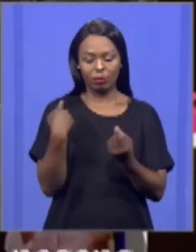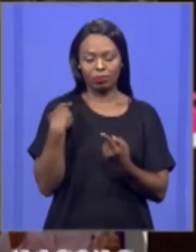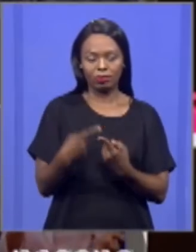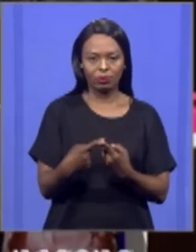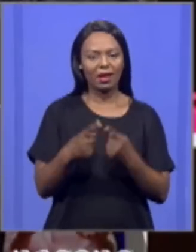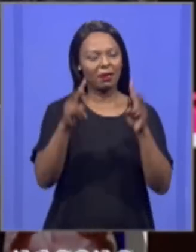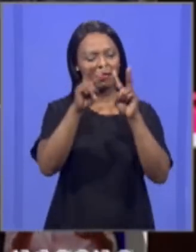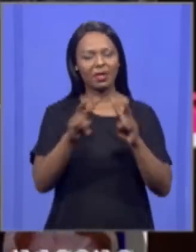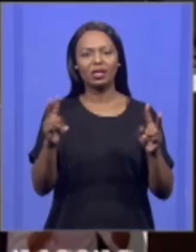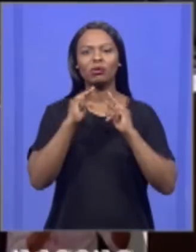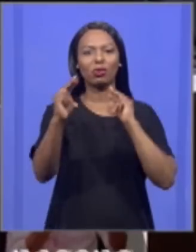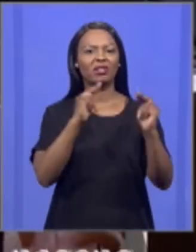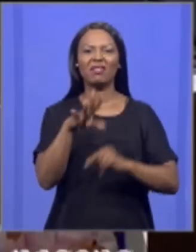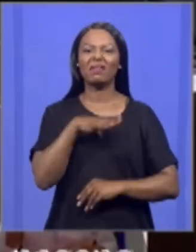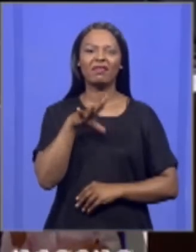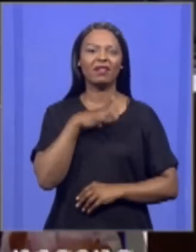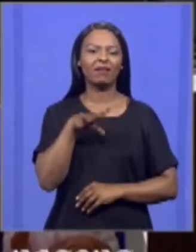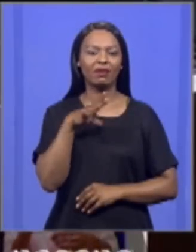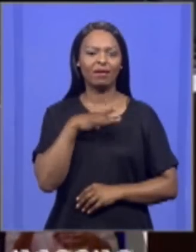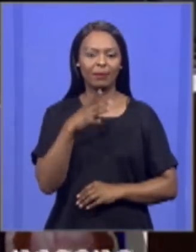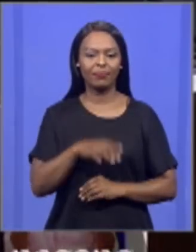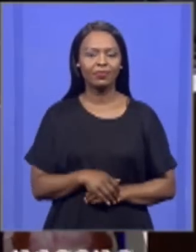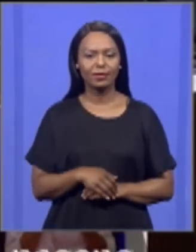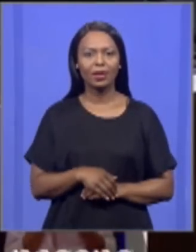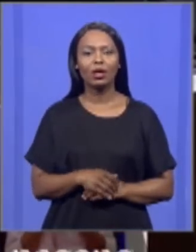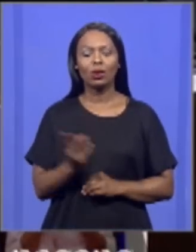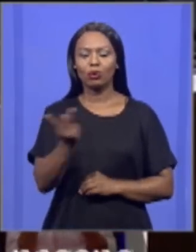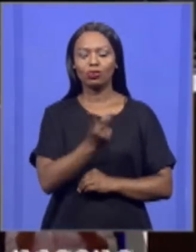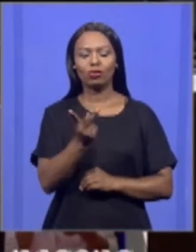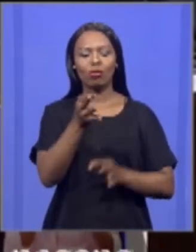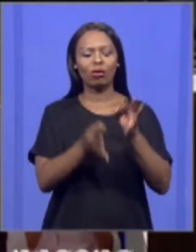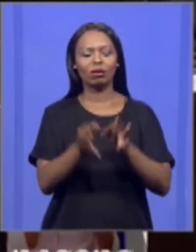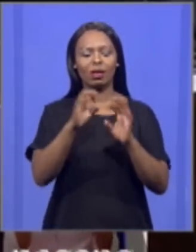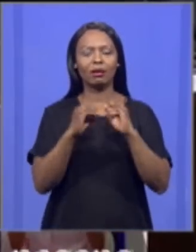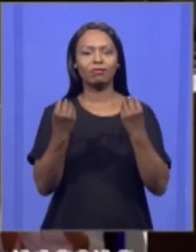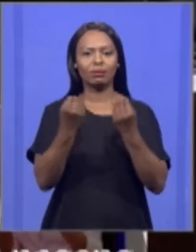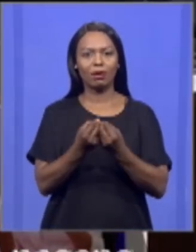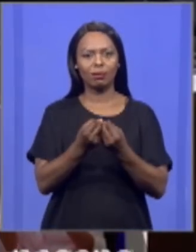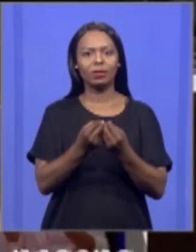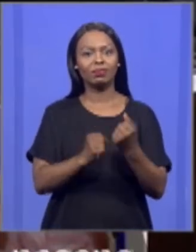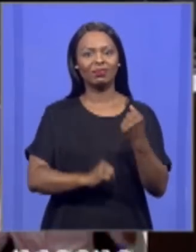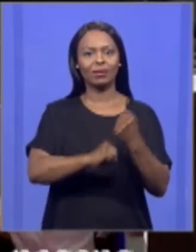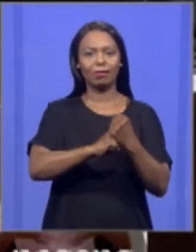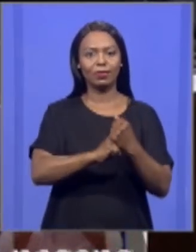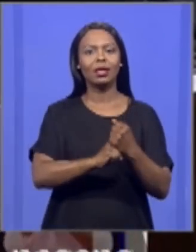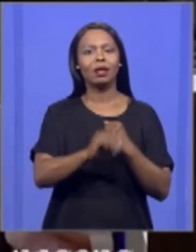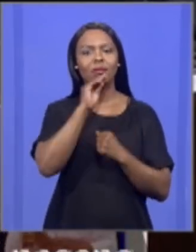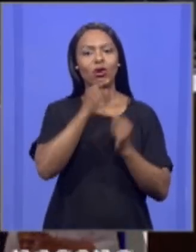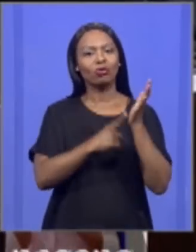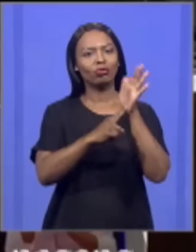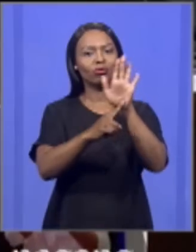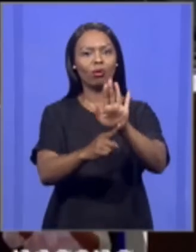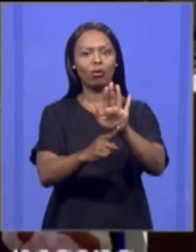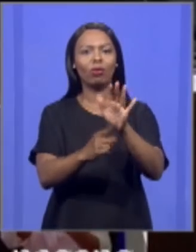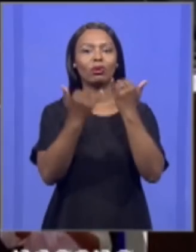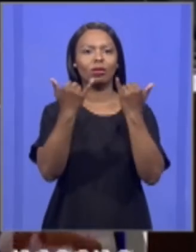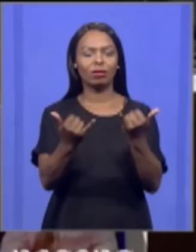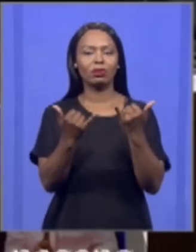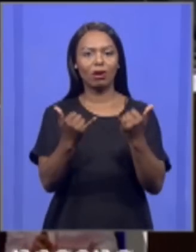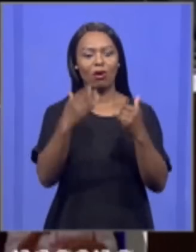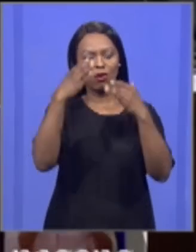peaceful negotiation. This compromise between the two political parties indeed shows that they